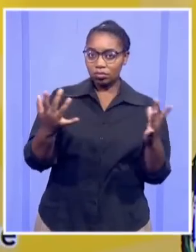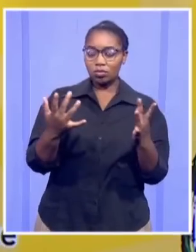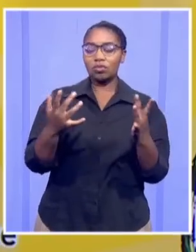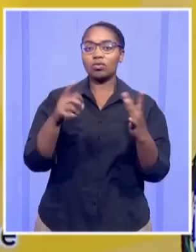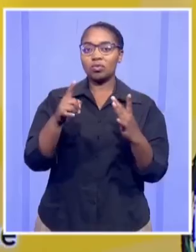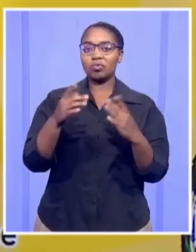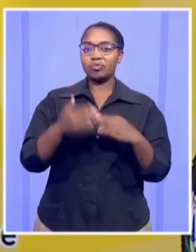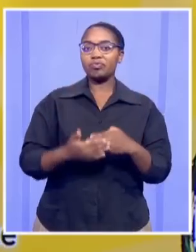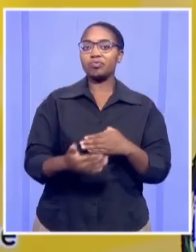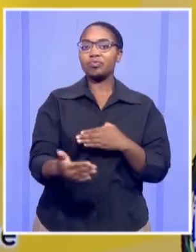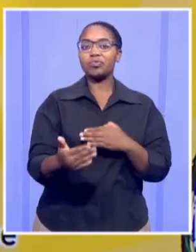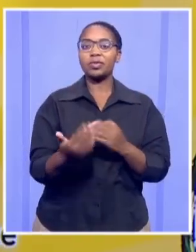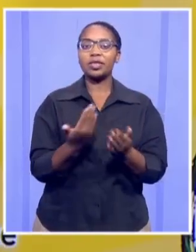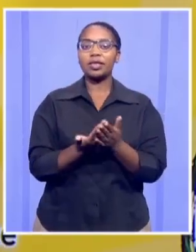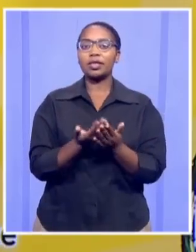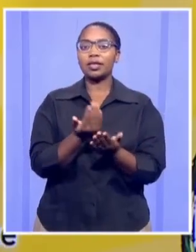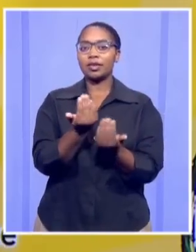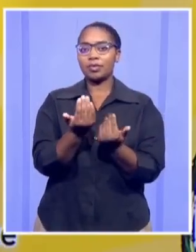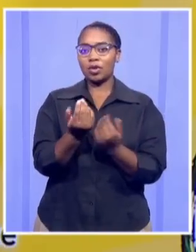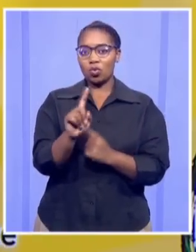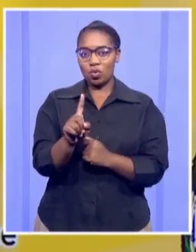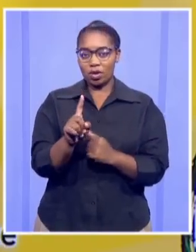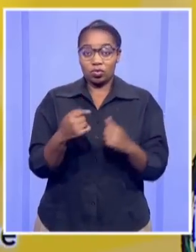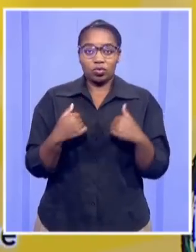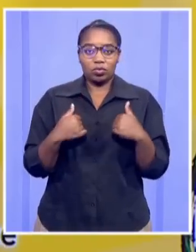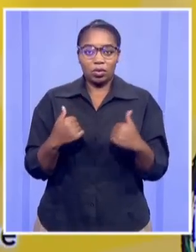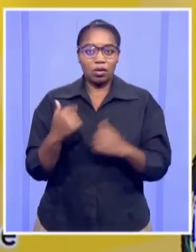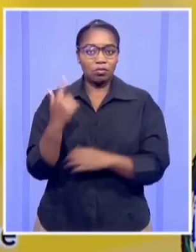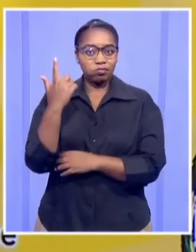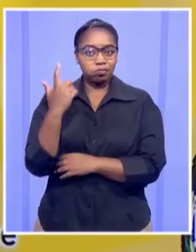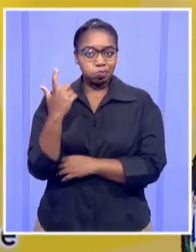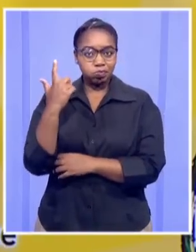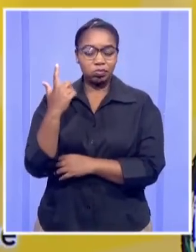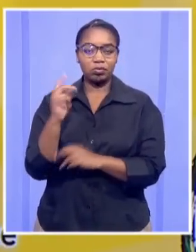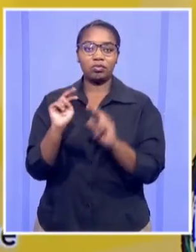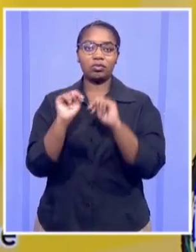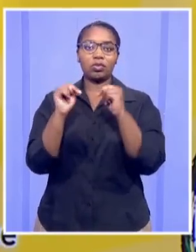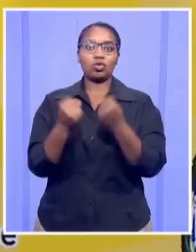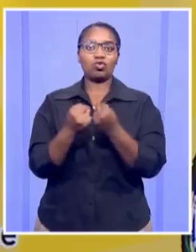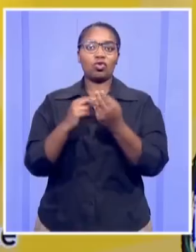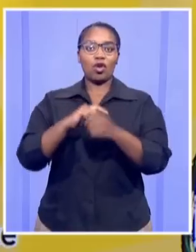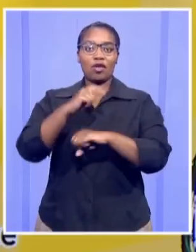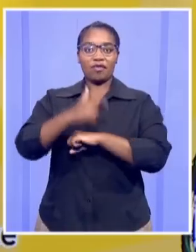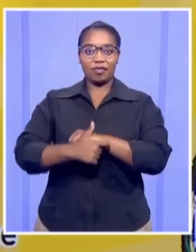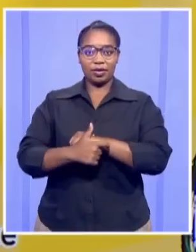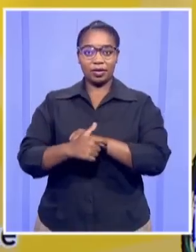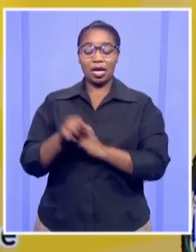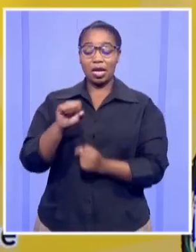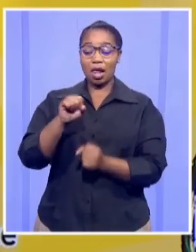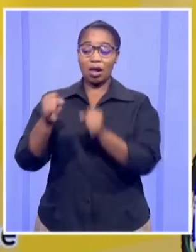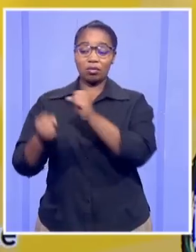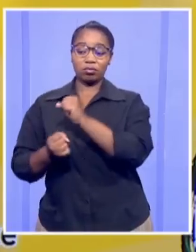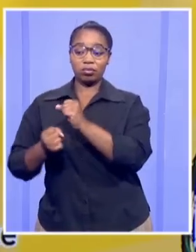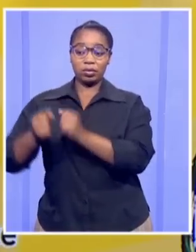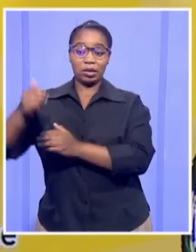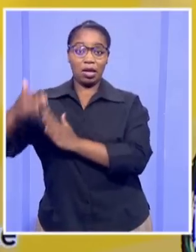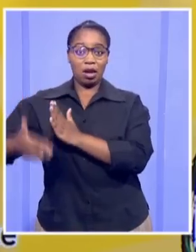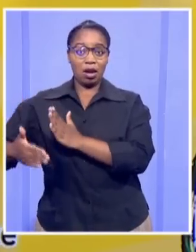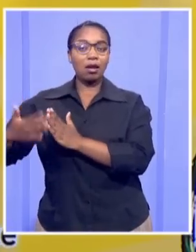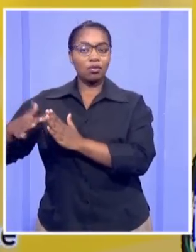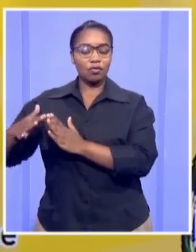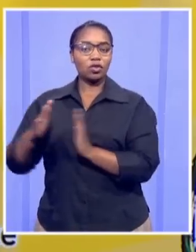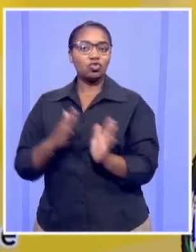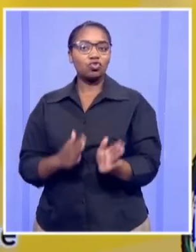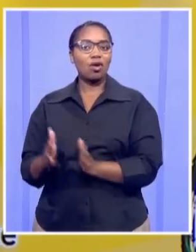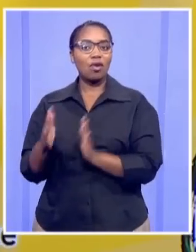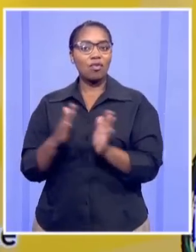for the start of the National Conference. At the conclusion of this, we've already arranged that we'll also do